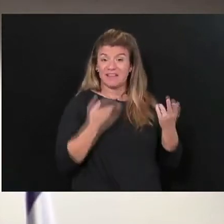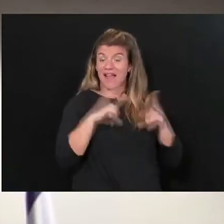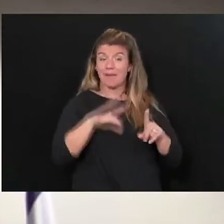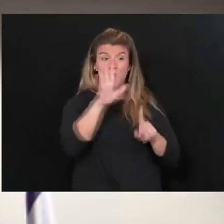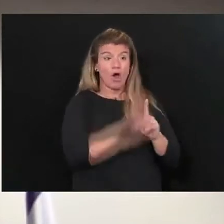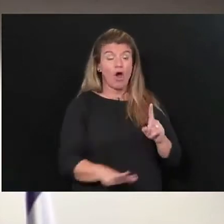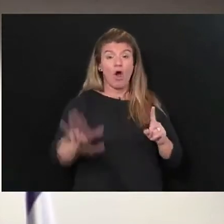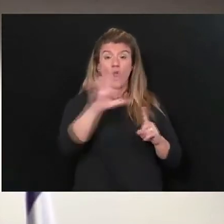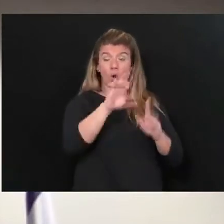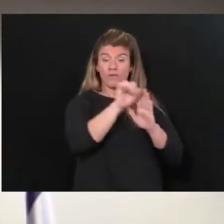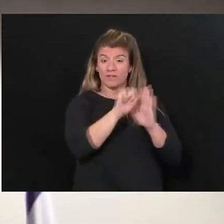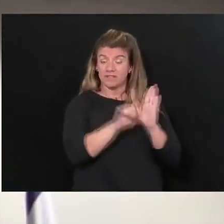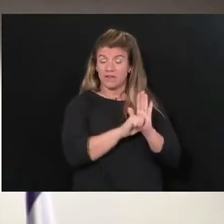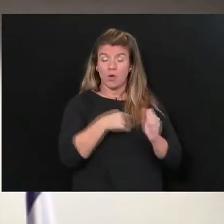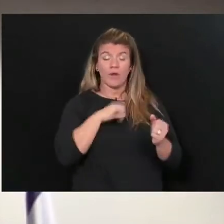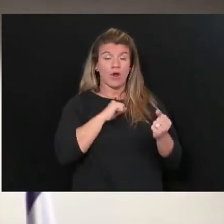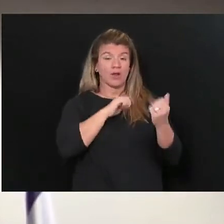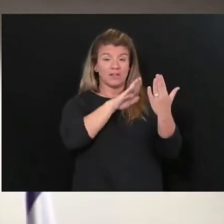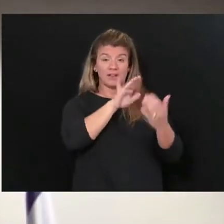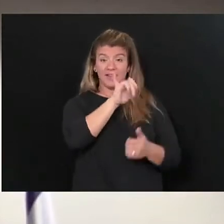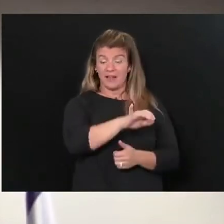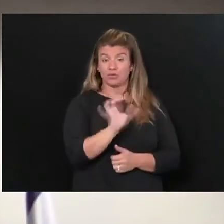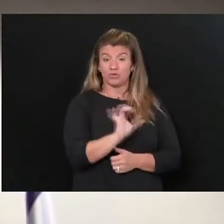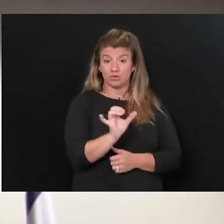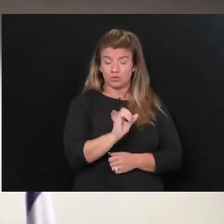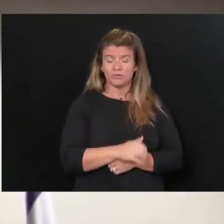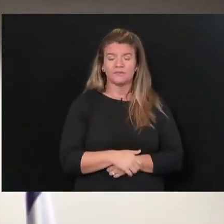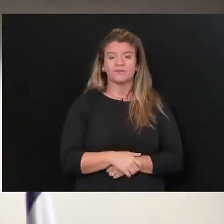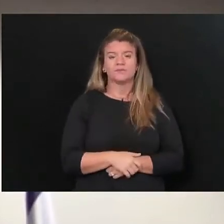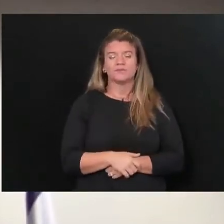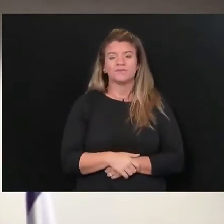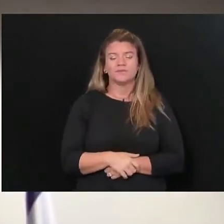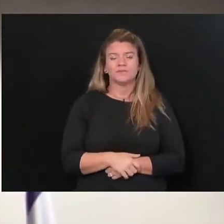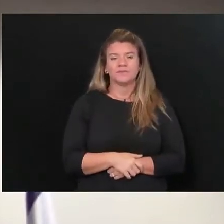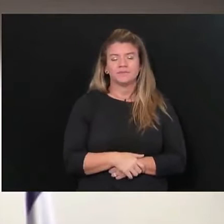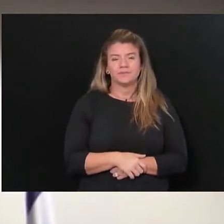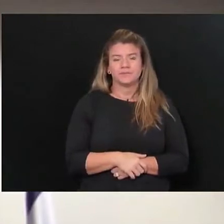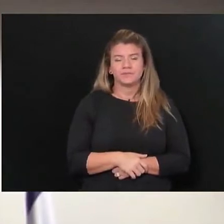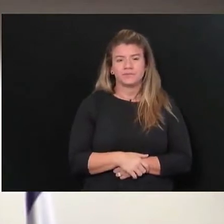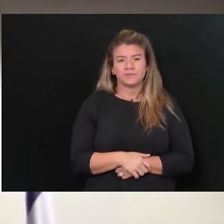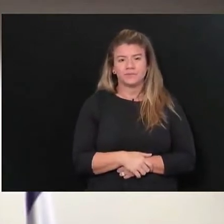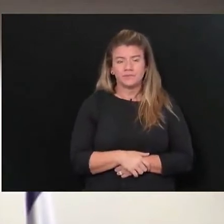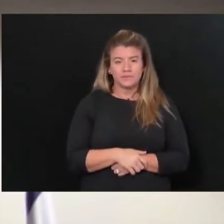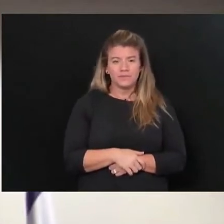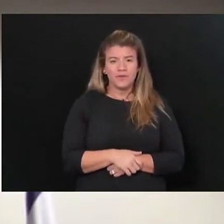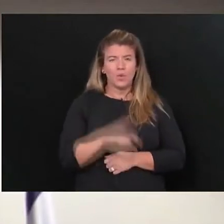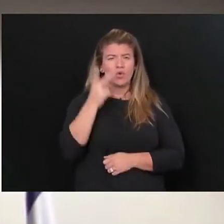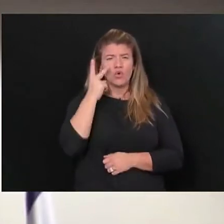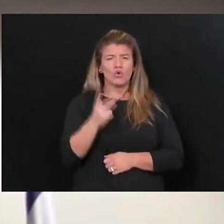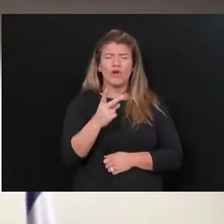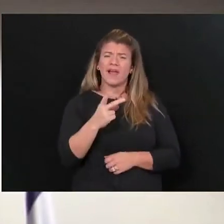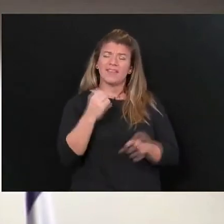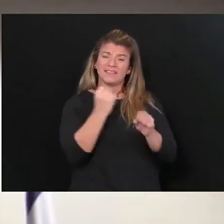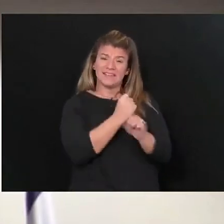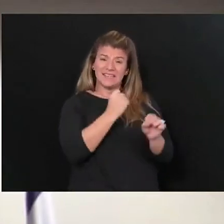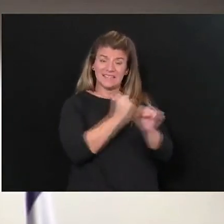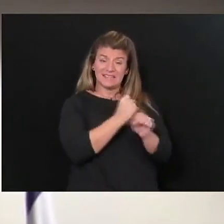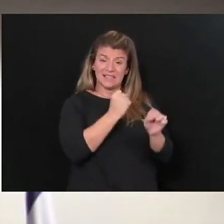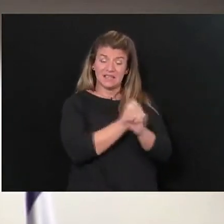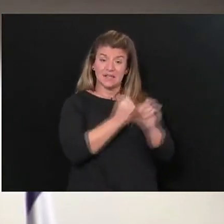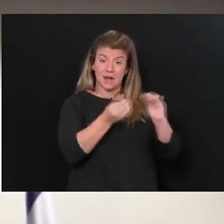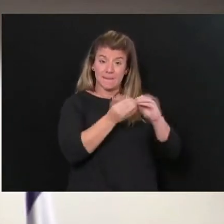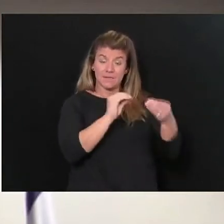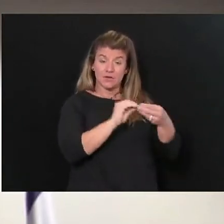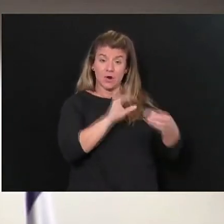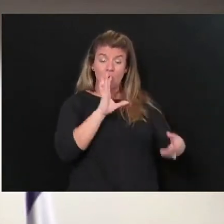continuing to address that spread as well. Last 2 things I'd leave you with is you look at the statistics, particularly related